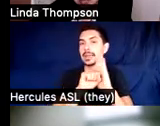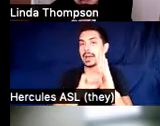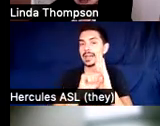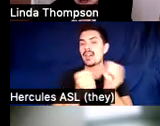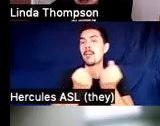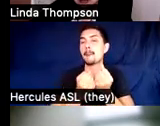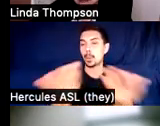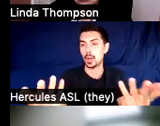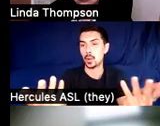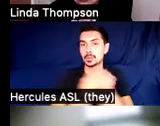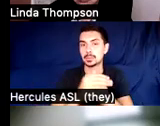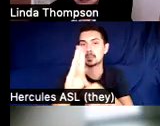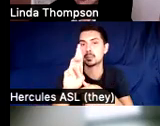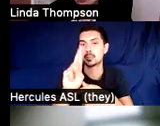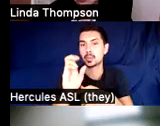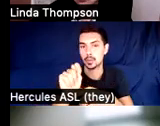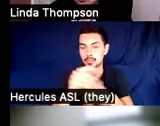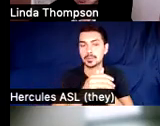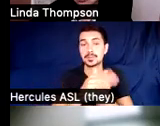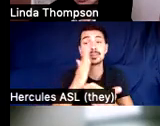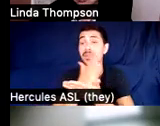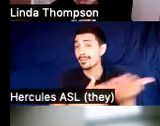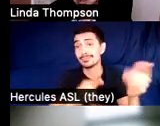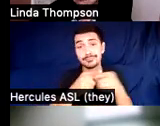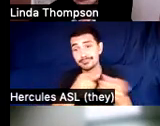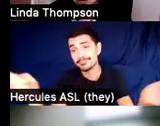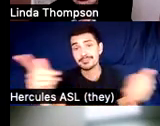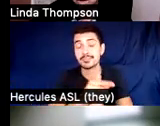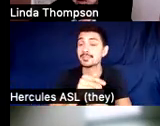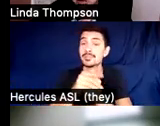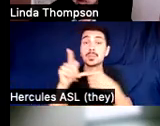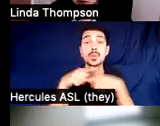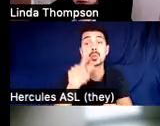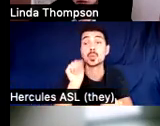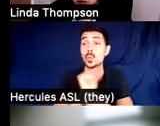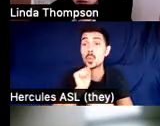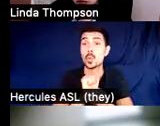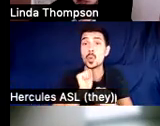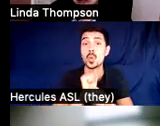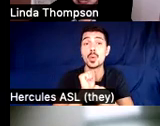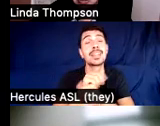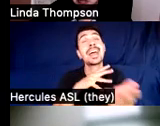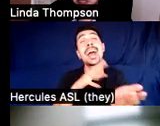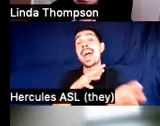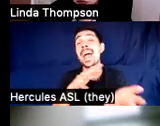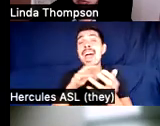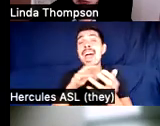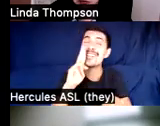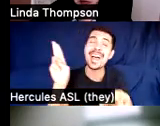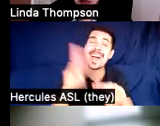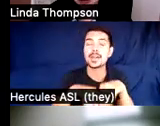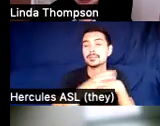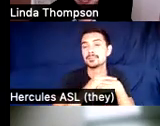is that some folks no longer laugh or have fun at work. They don't see anything